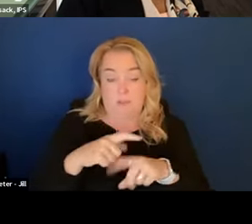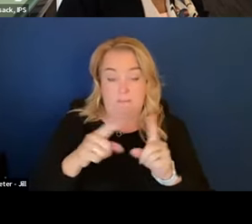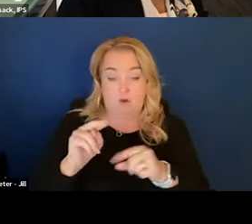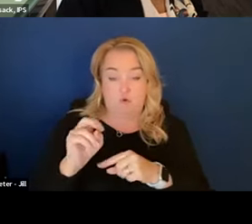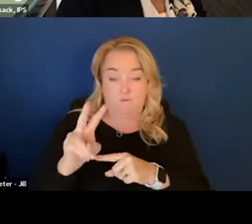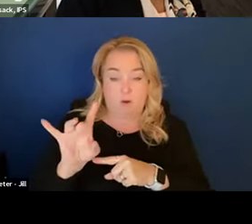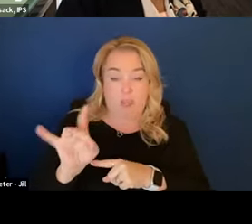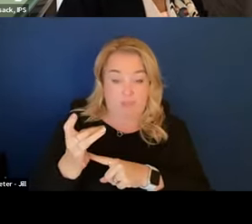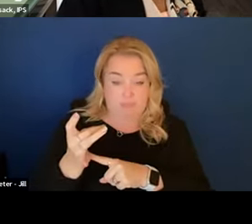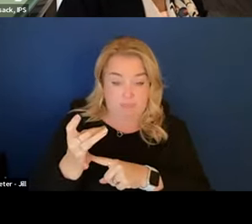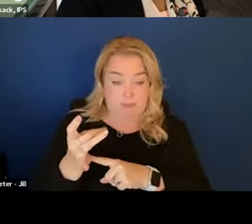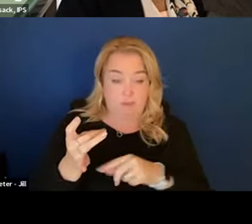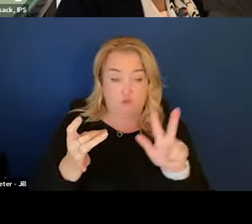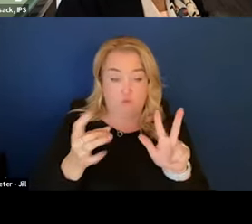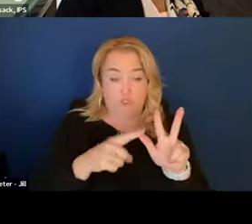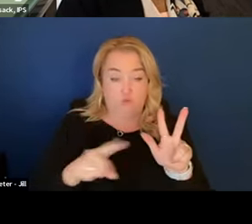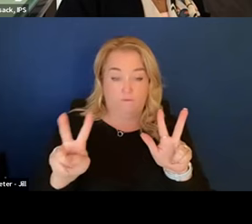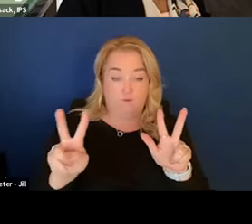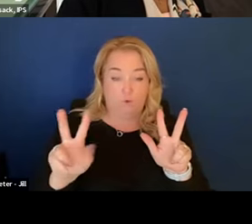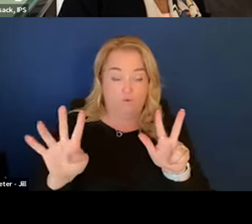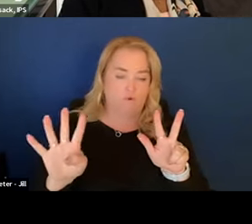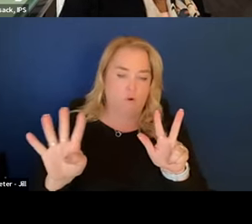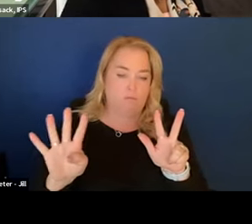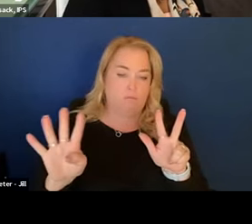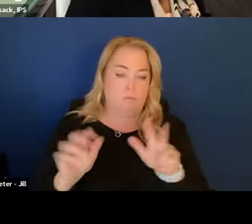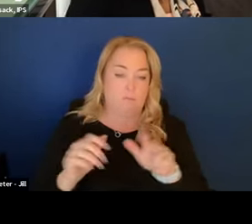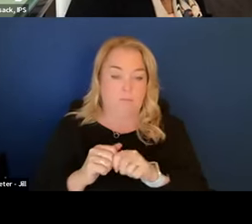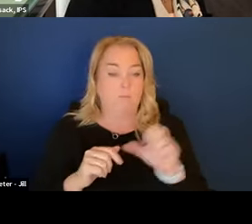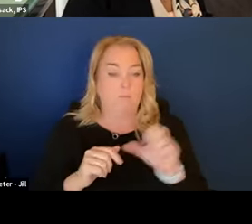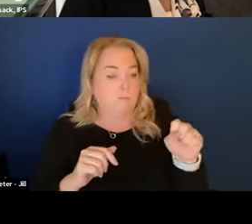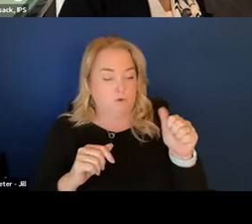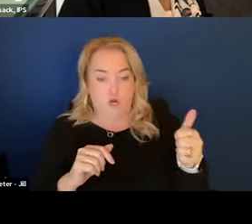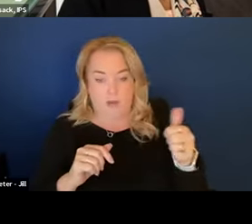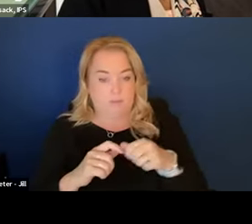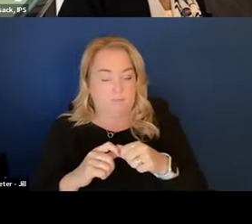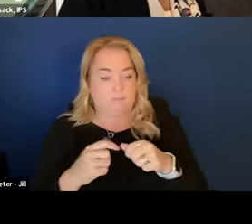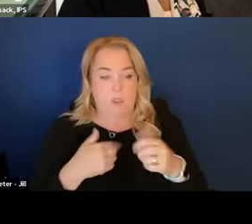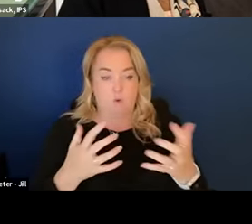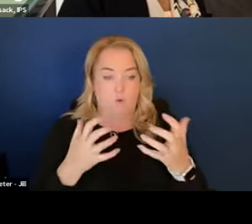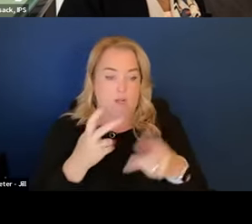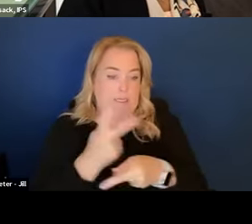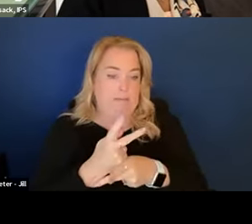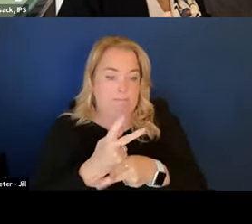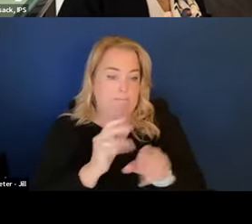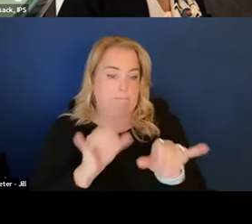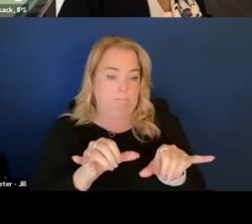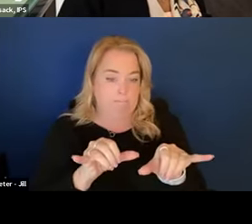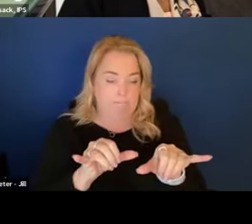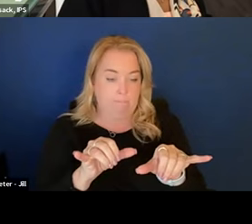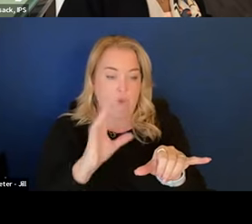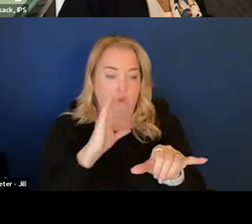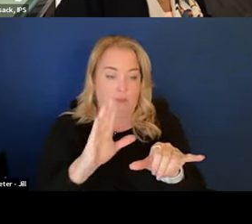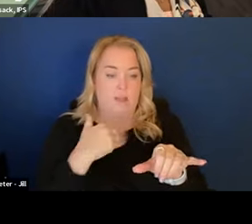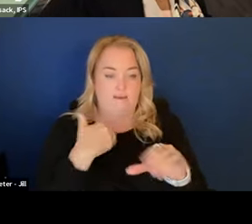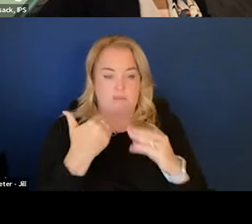8th from 3 to 4 is an admin meeting. Yeah, great. I'd like to try and keep that if possible. There'll be some